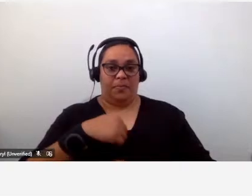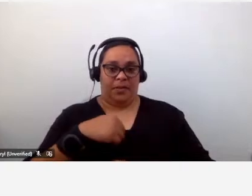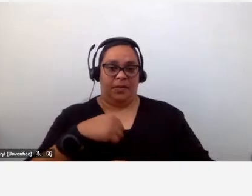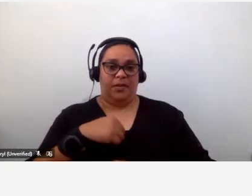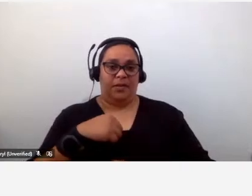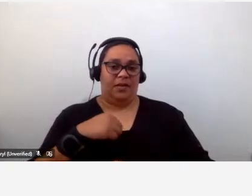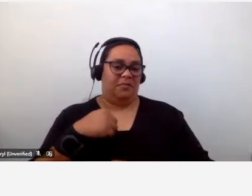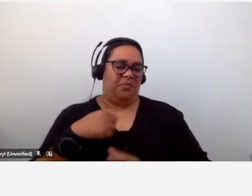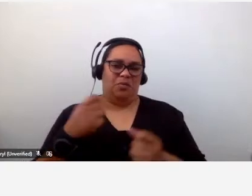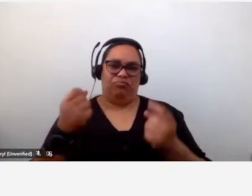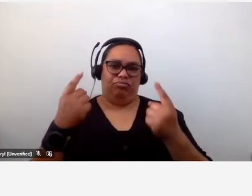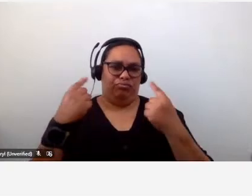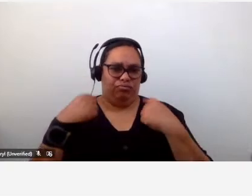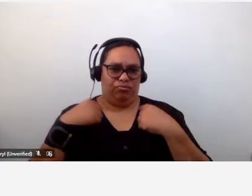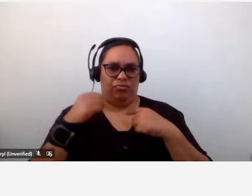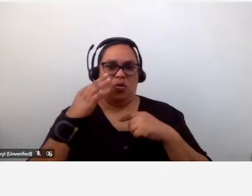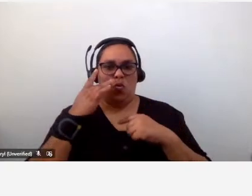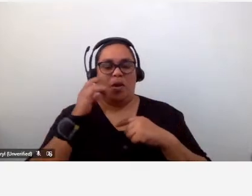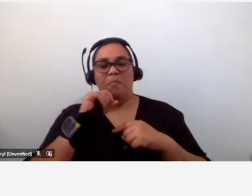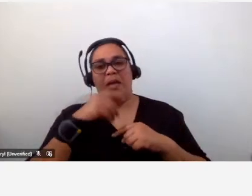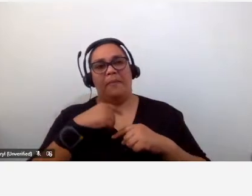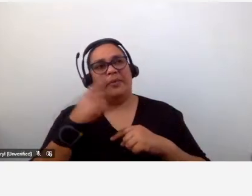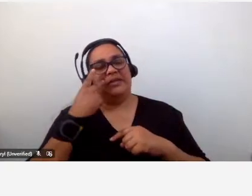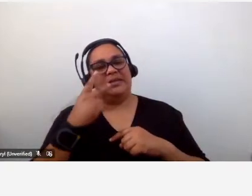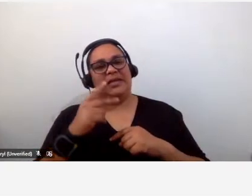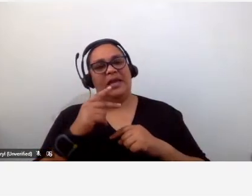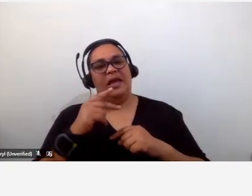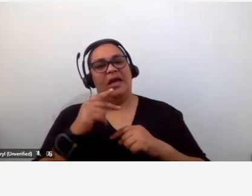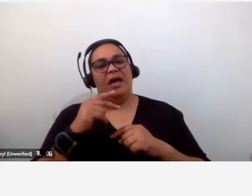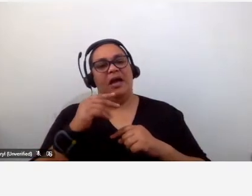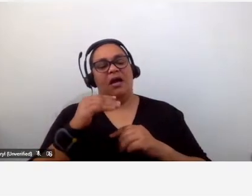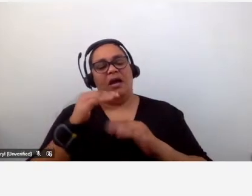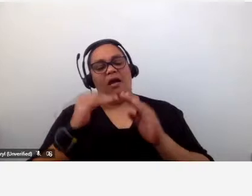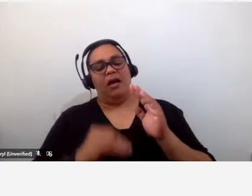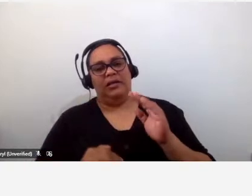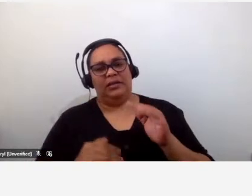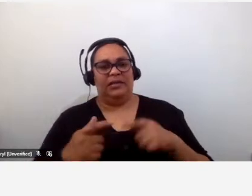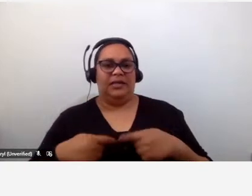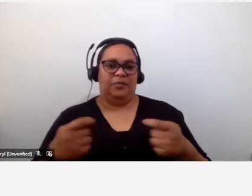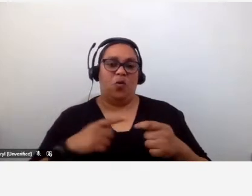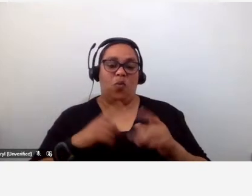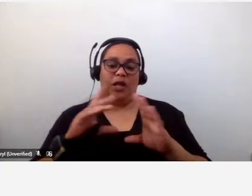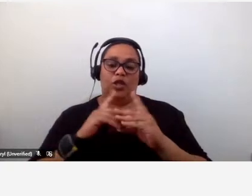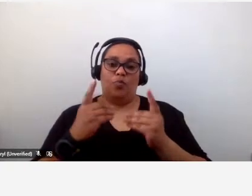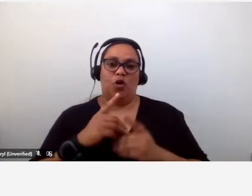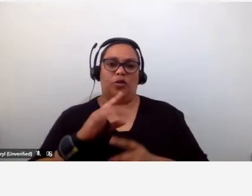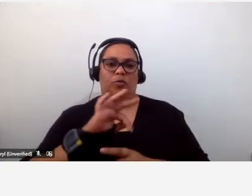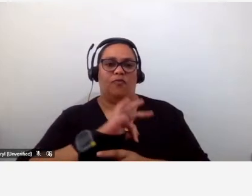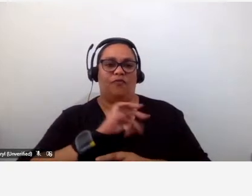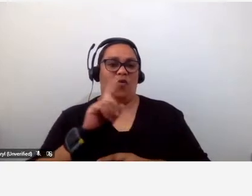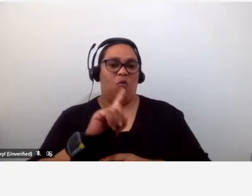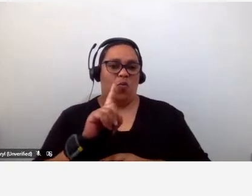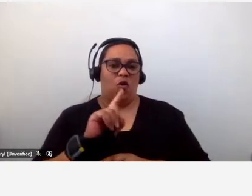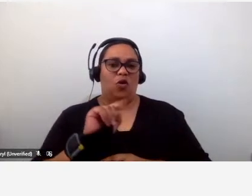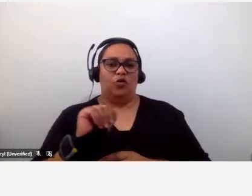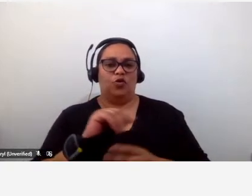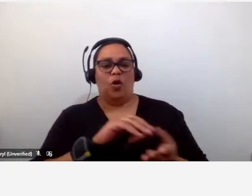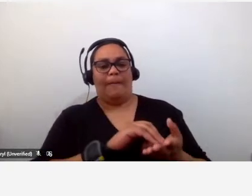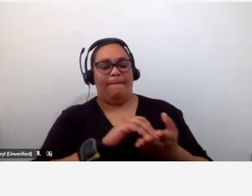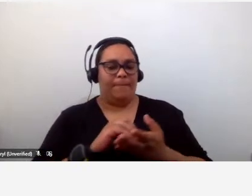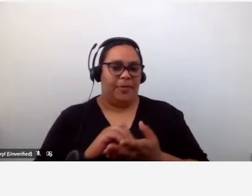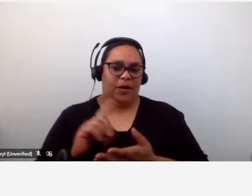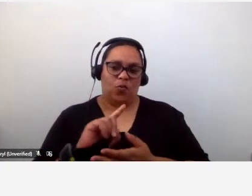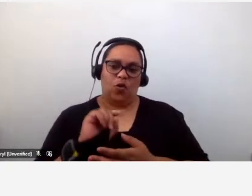I don't understand when I see under expenditure, because the department will always bring forth